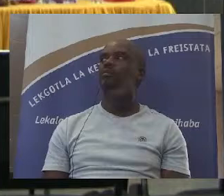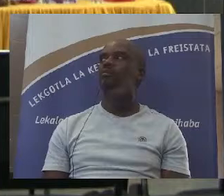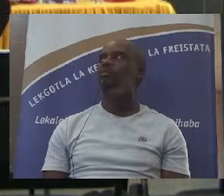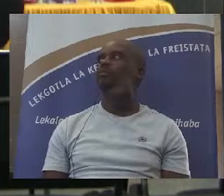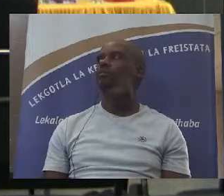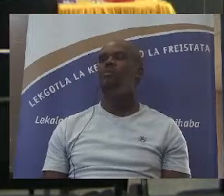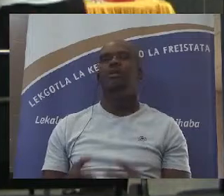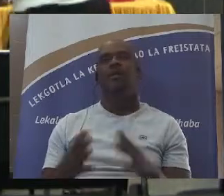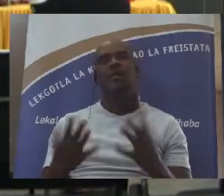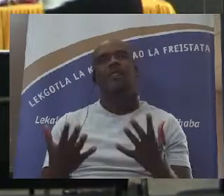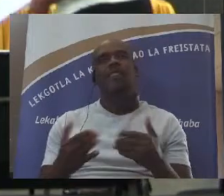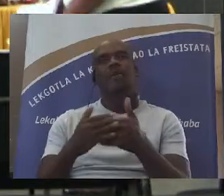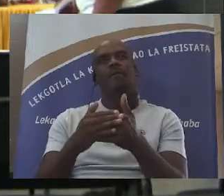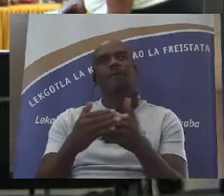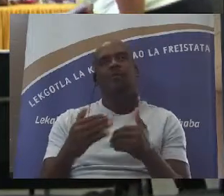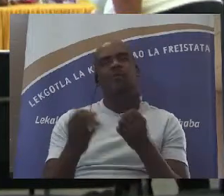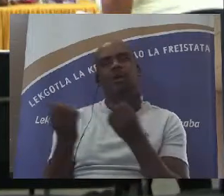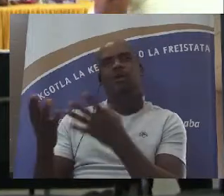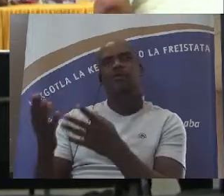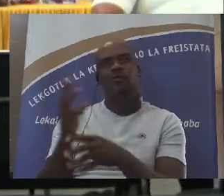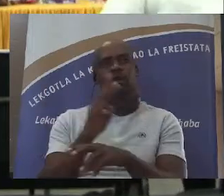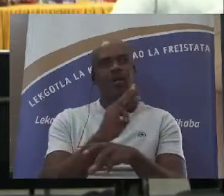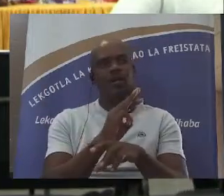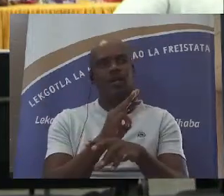Just before Refamme,